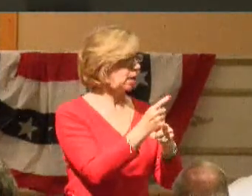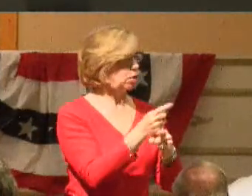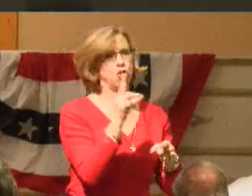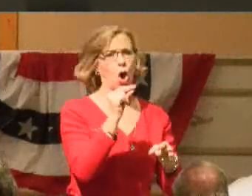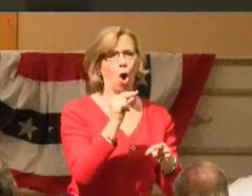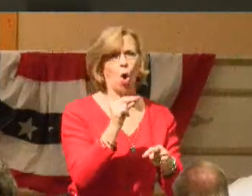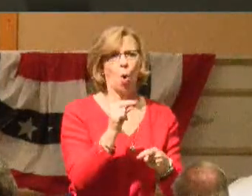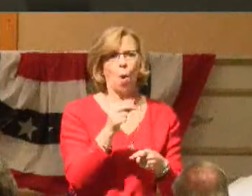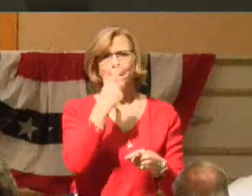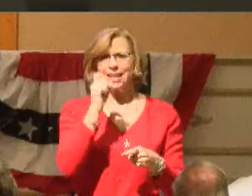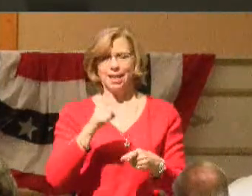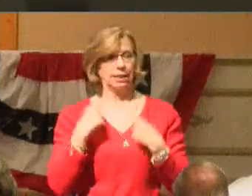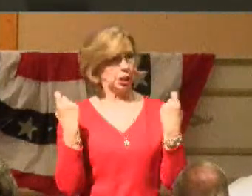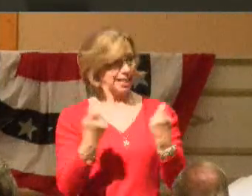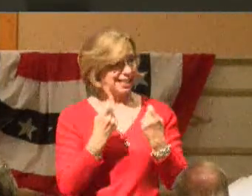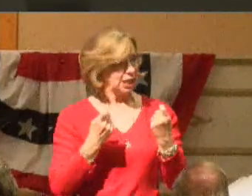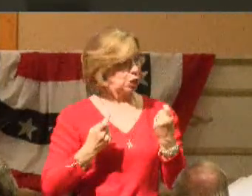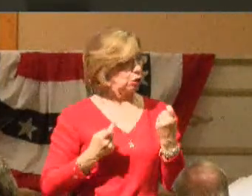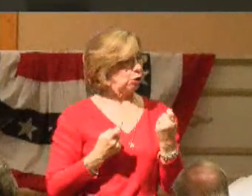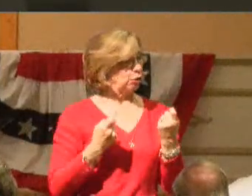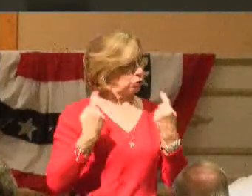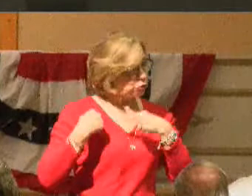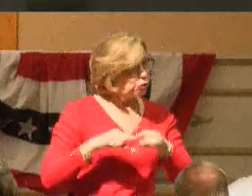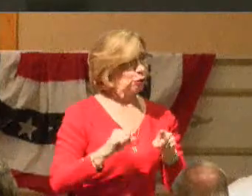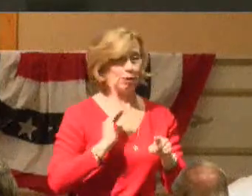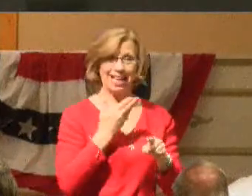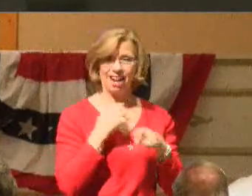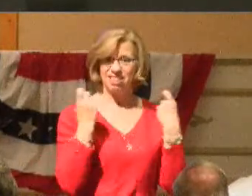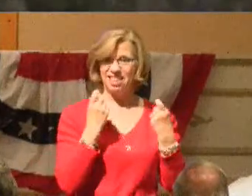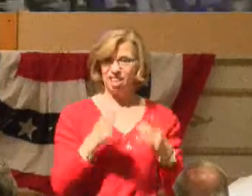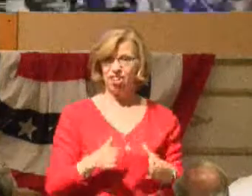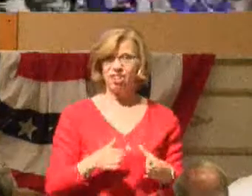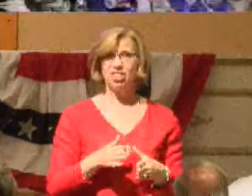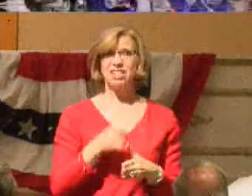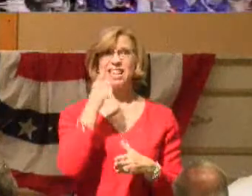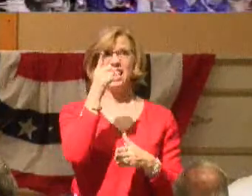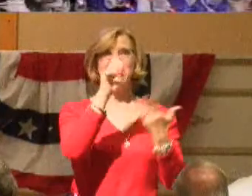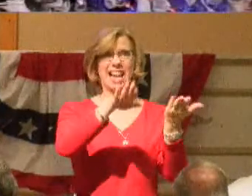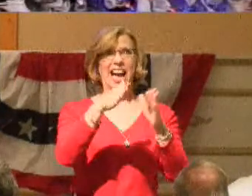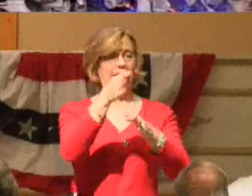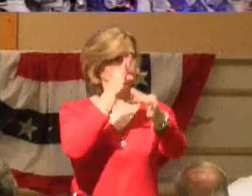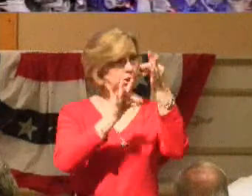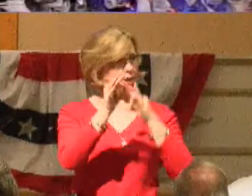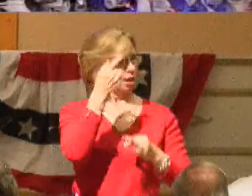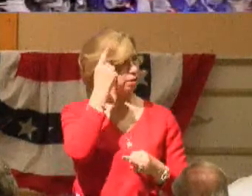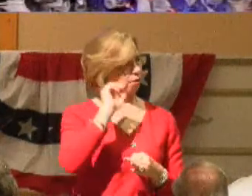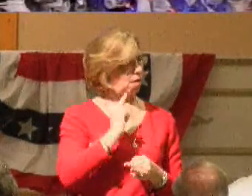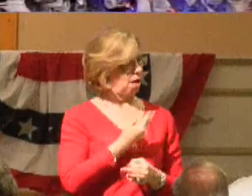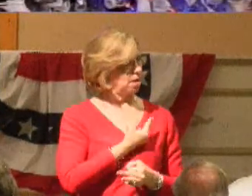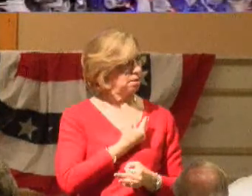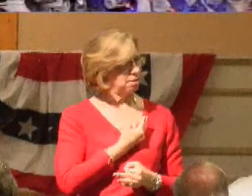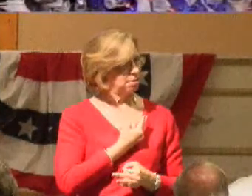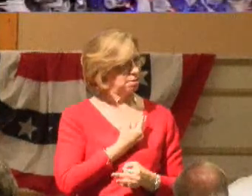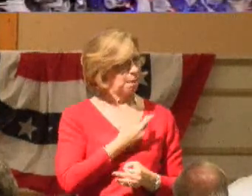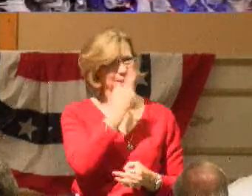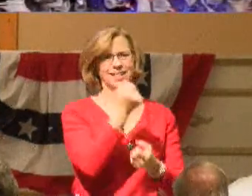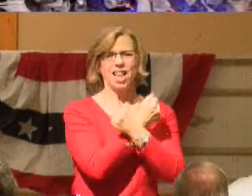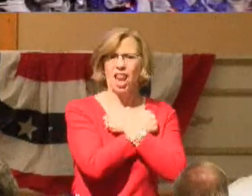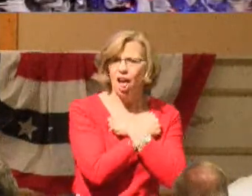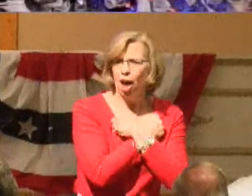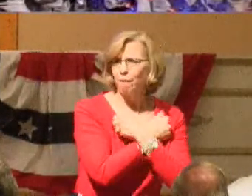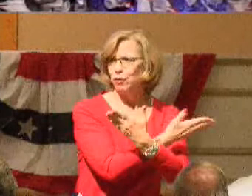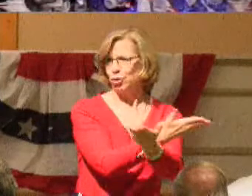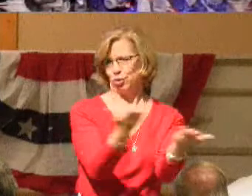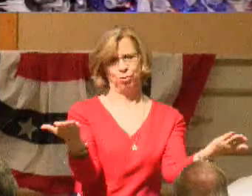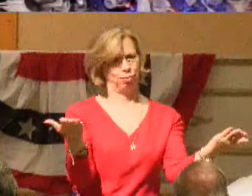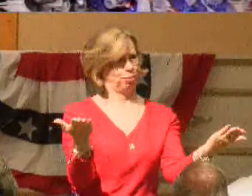sinners, he died for us. He died for you today. He loves you. He loves you. He does.